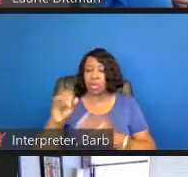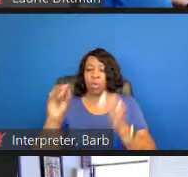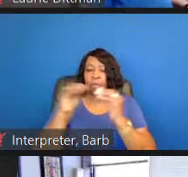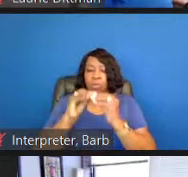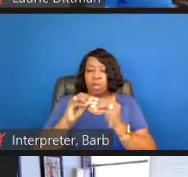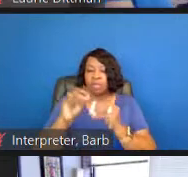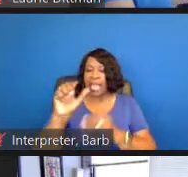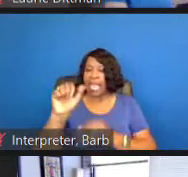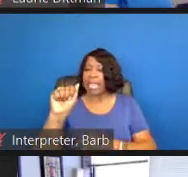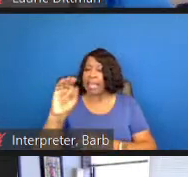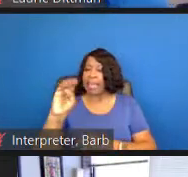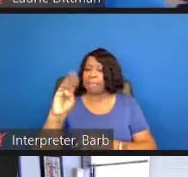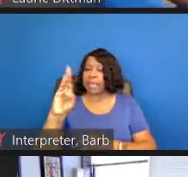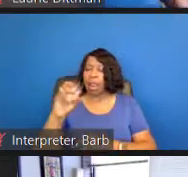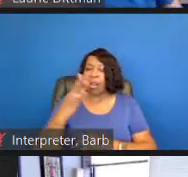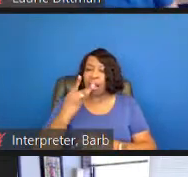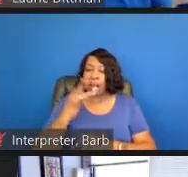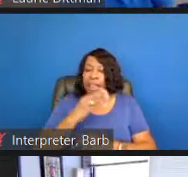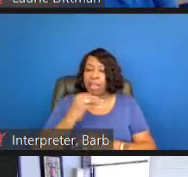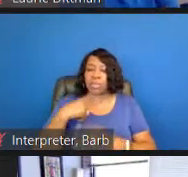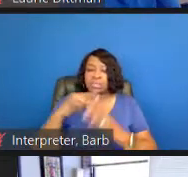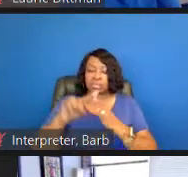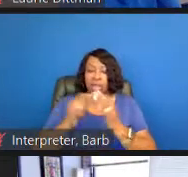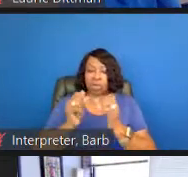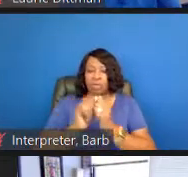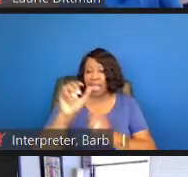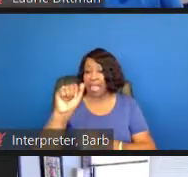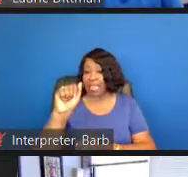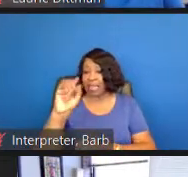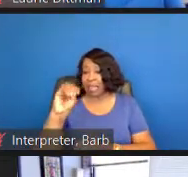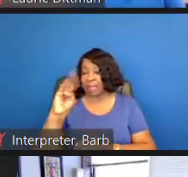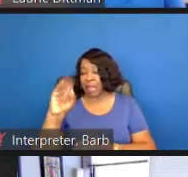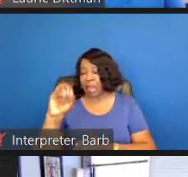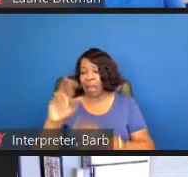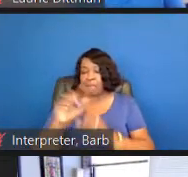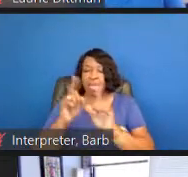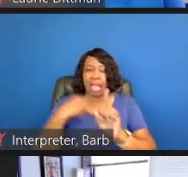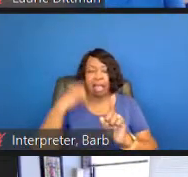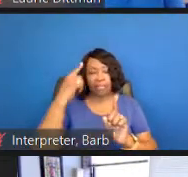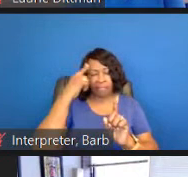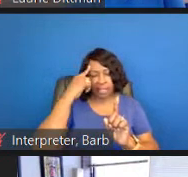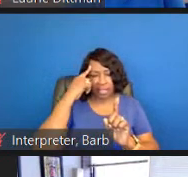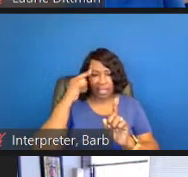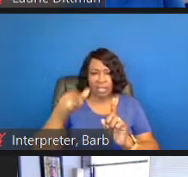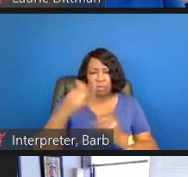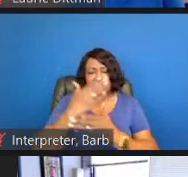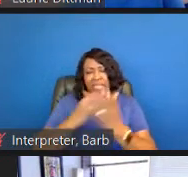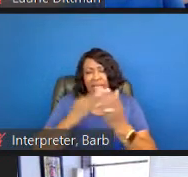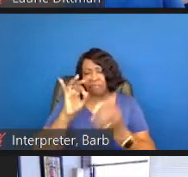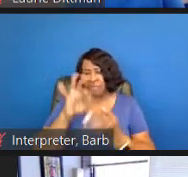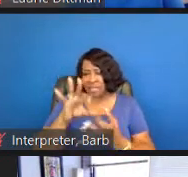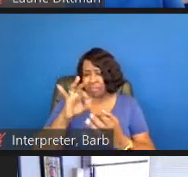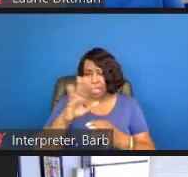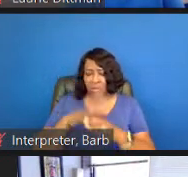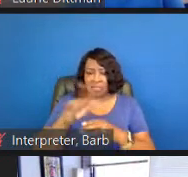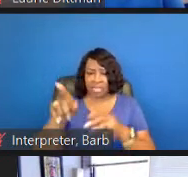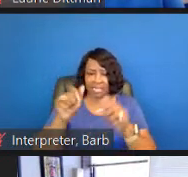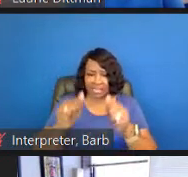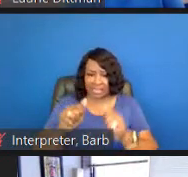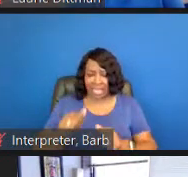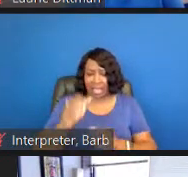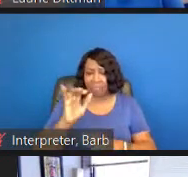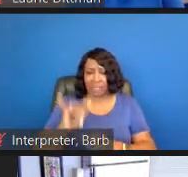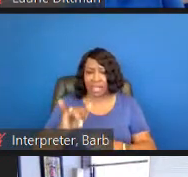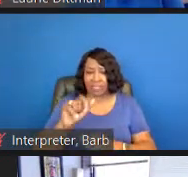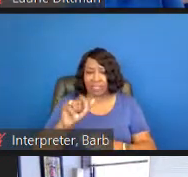color. And we started off with amber color, but I think there was some feedback on this sign that there was